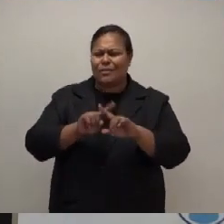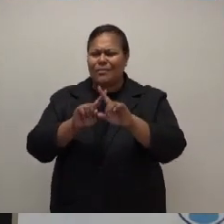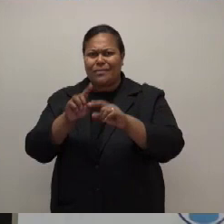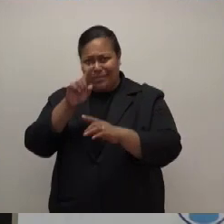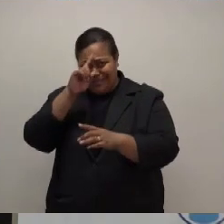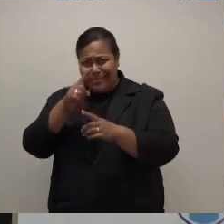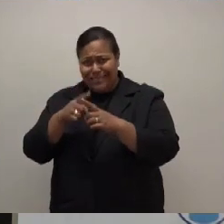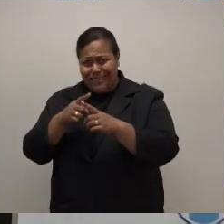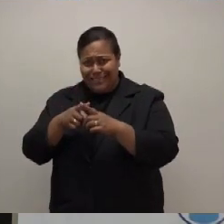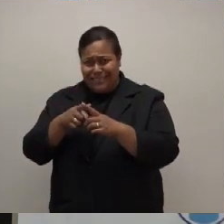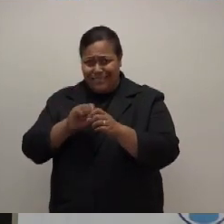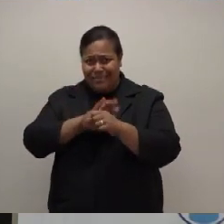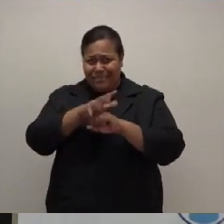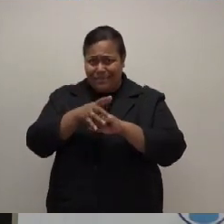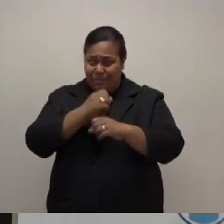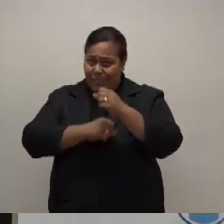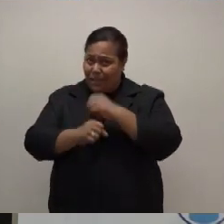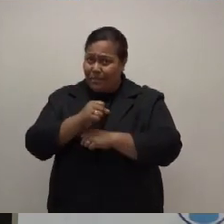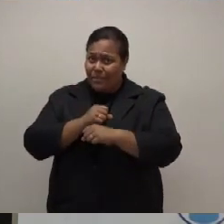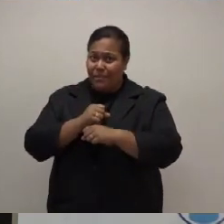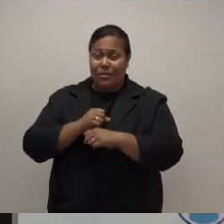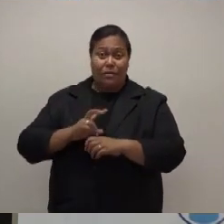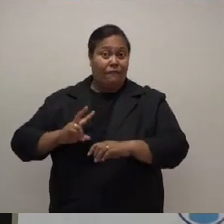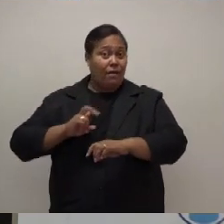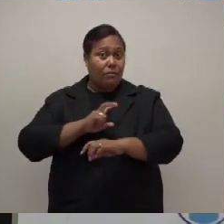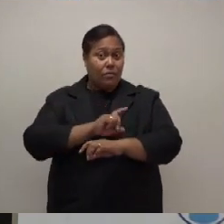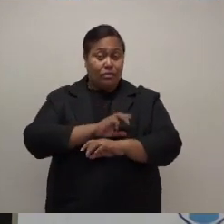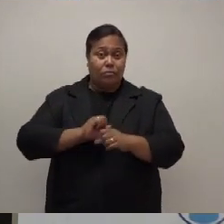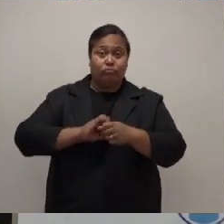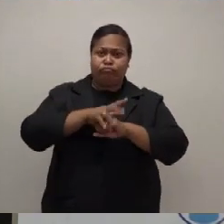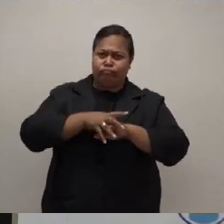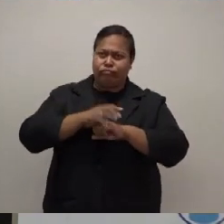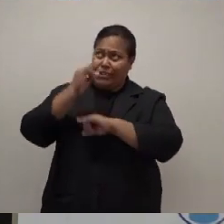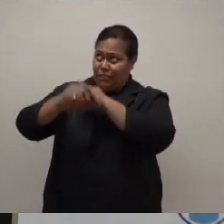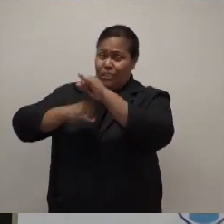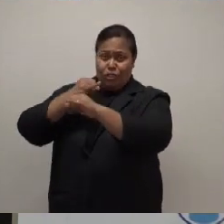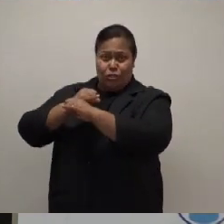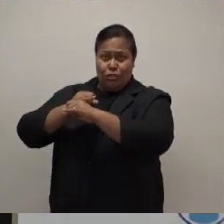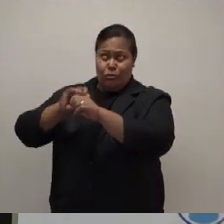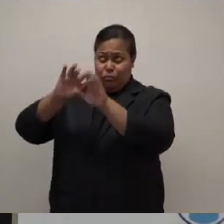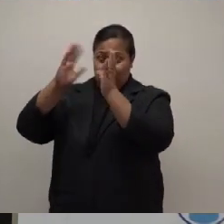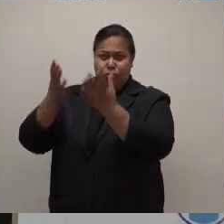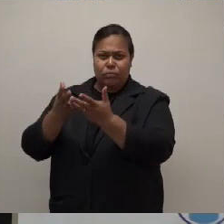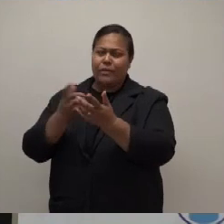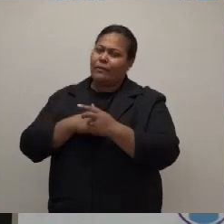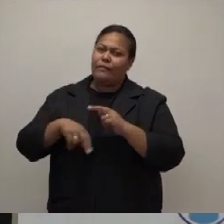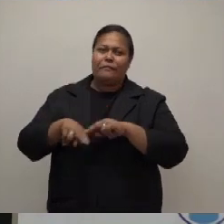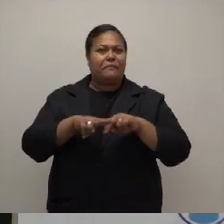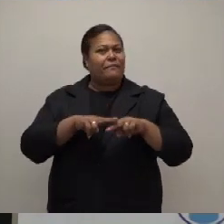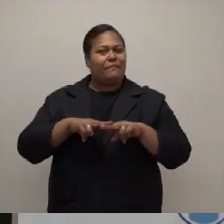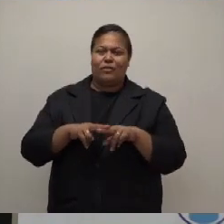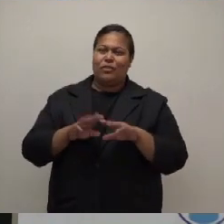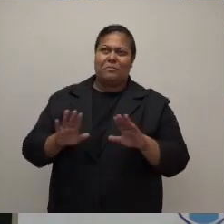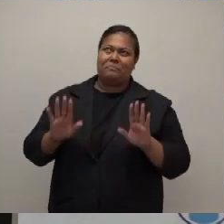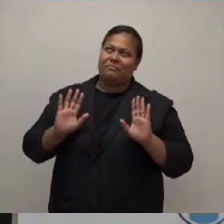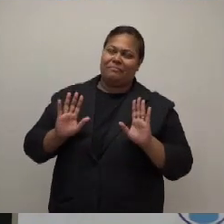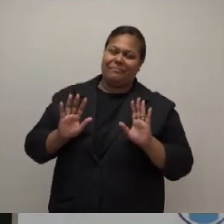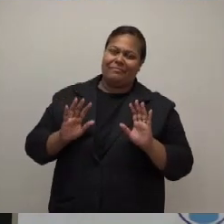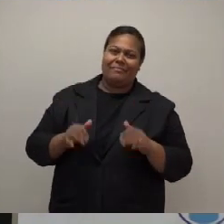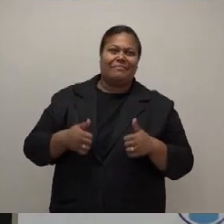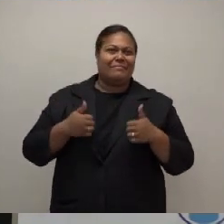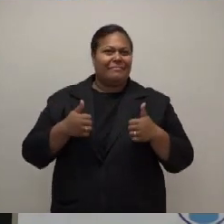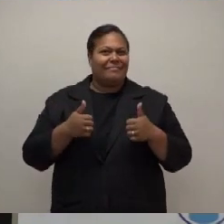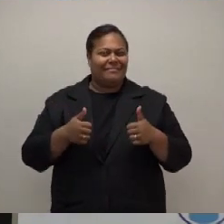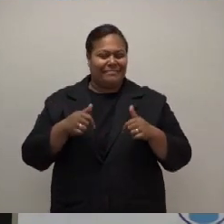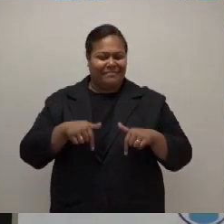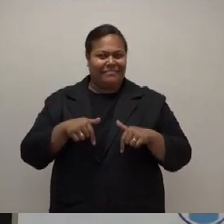as the virus surged overseas, Fiji slowly but surely broke every known chain of transmission in the